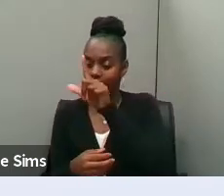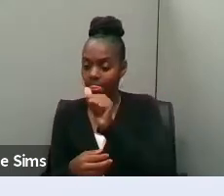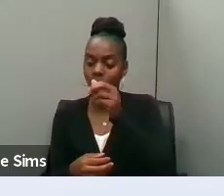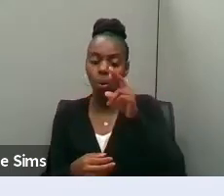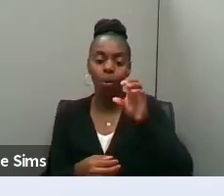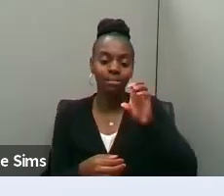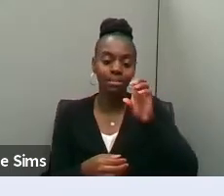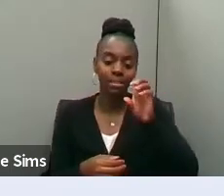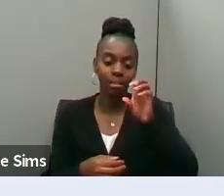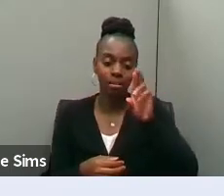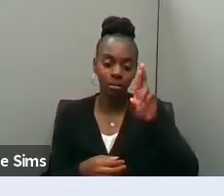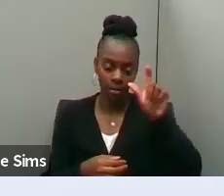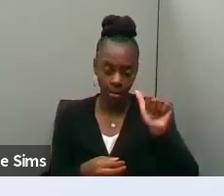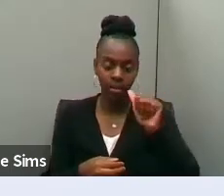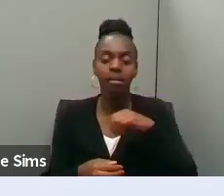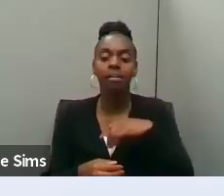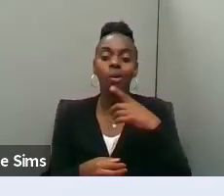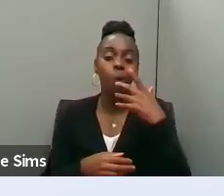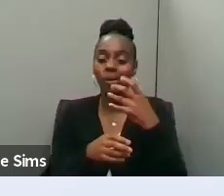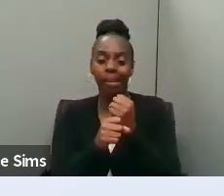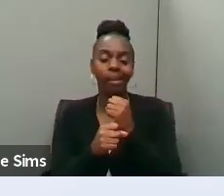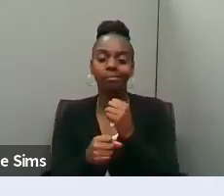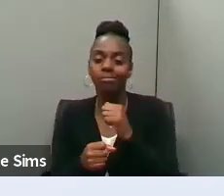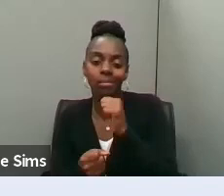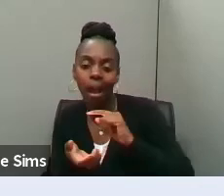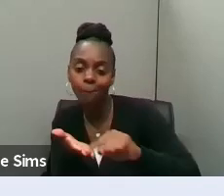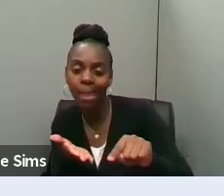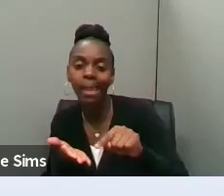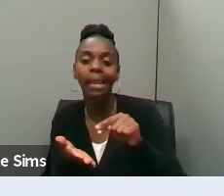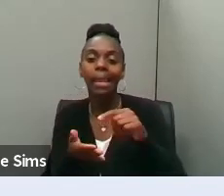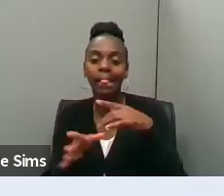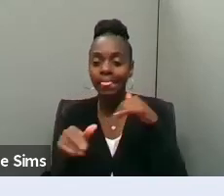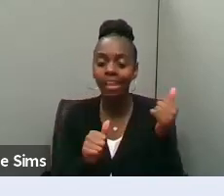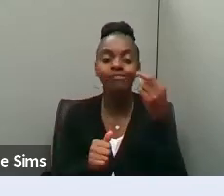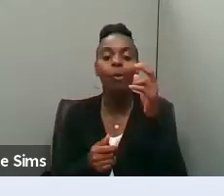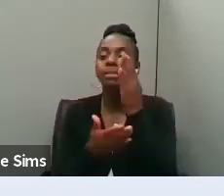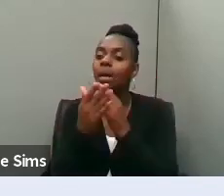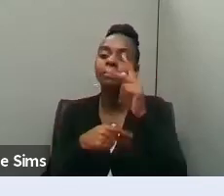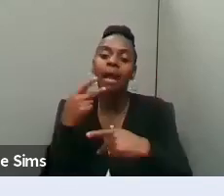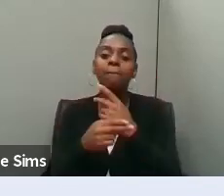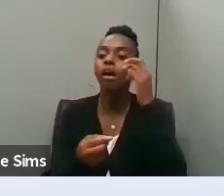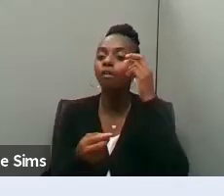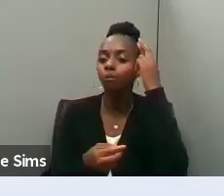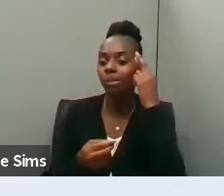or maybe she just gets unpaid leave as a reasonable accommodation. The